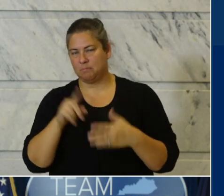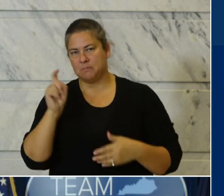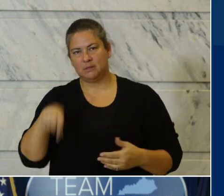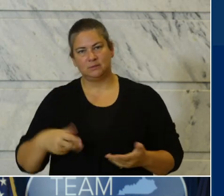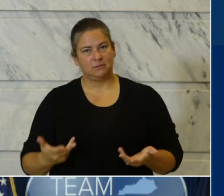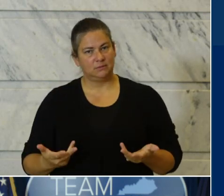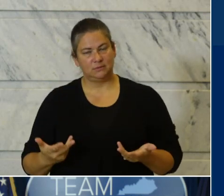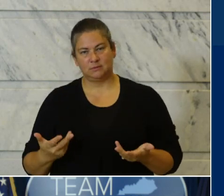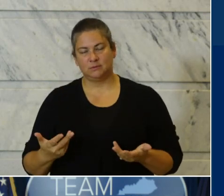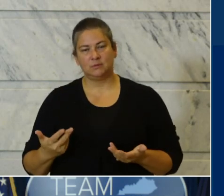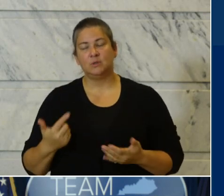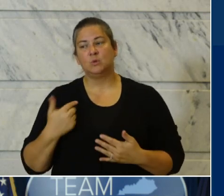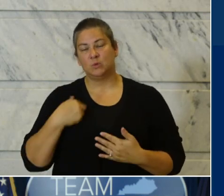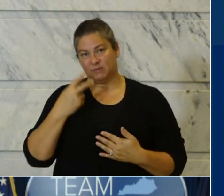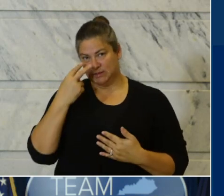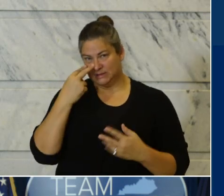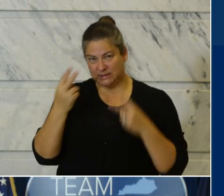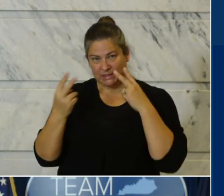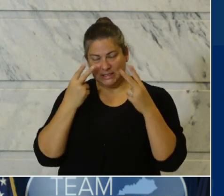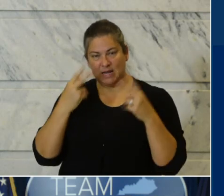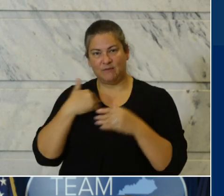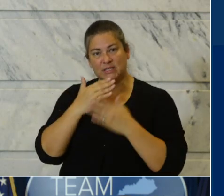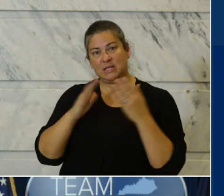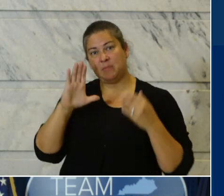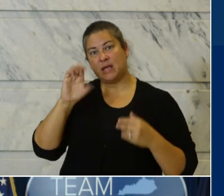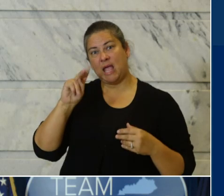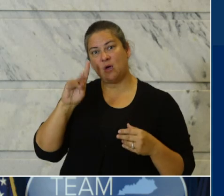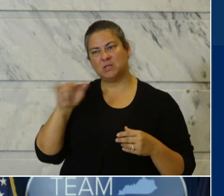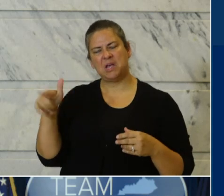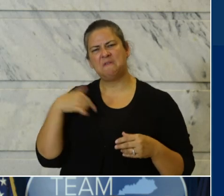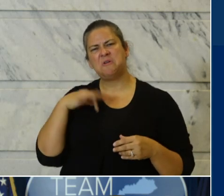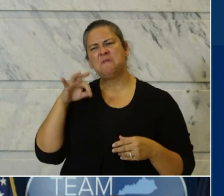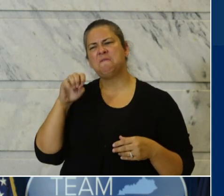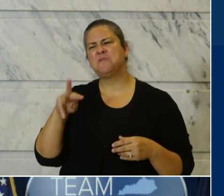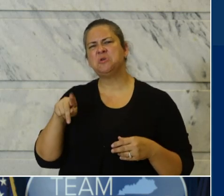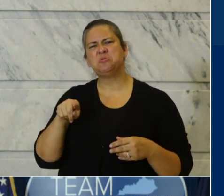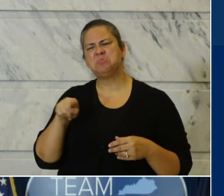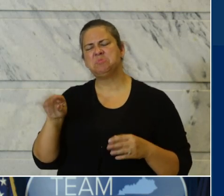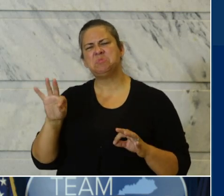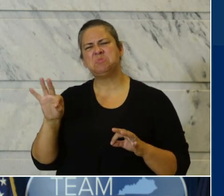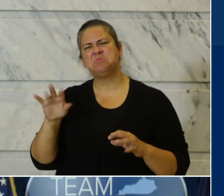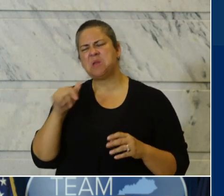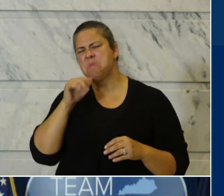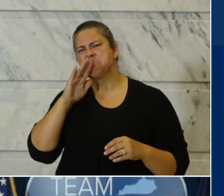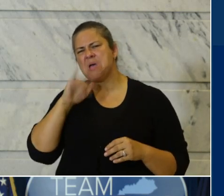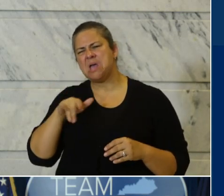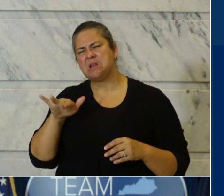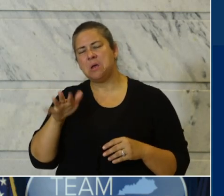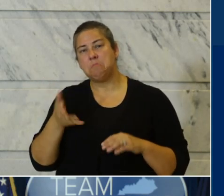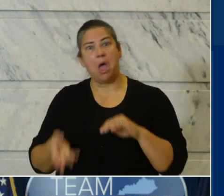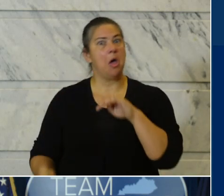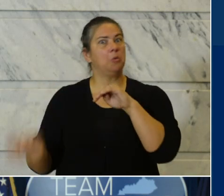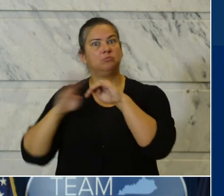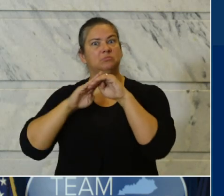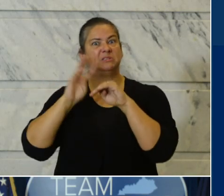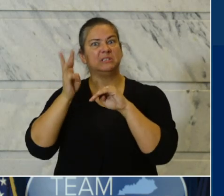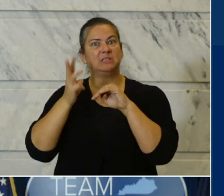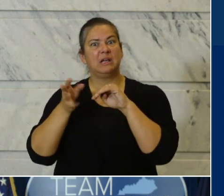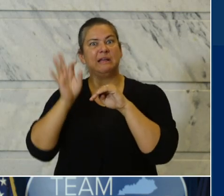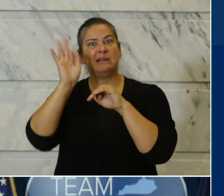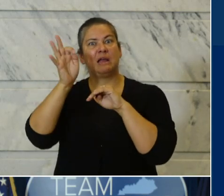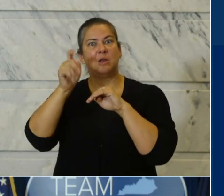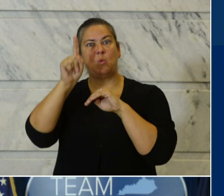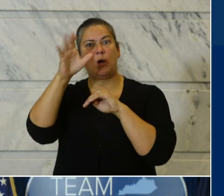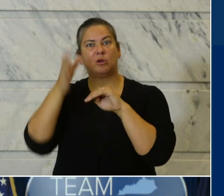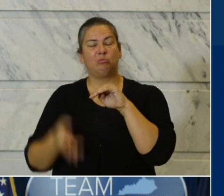have seen, as we've been here, that there are counties that will have very few cases and then boom, 60, 90,